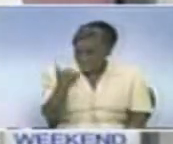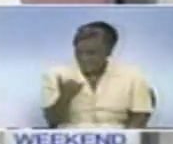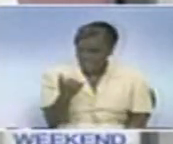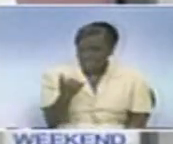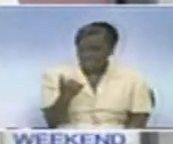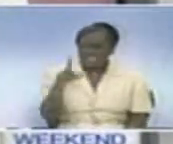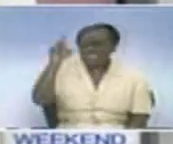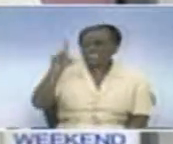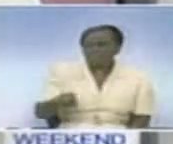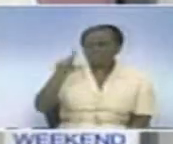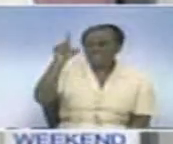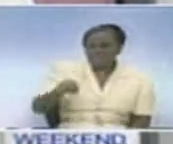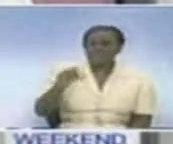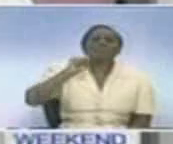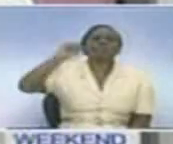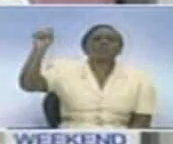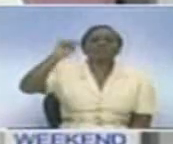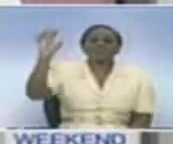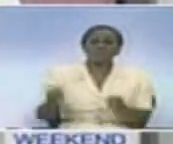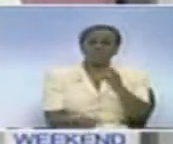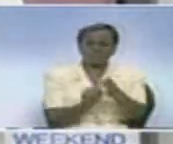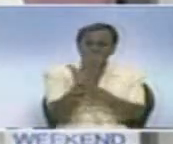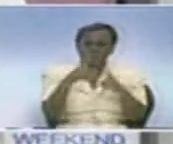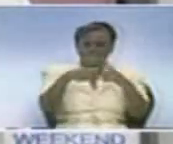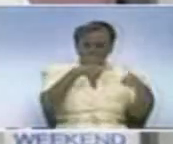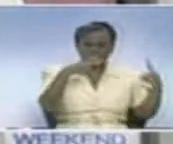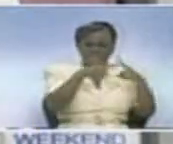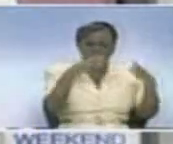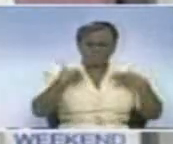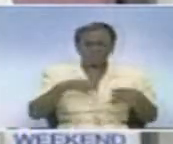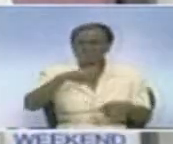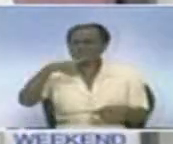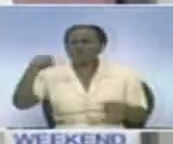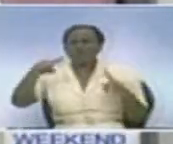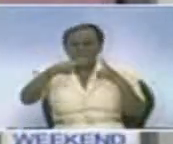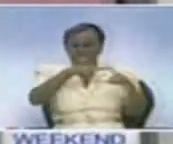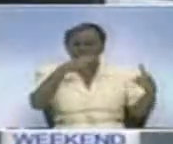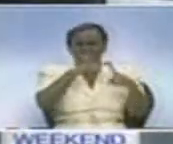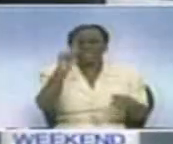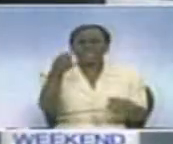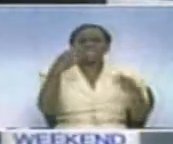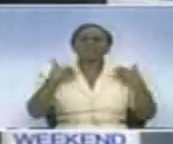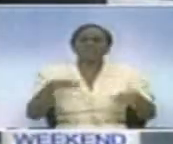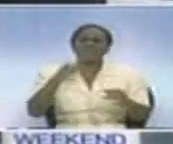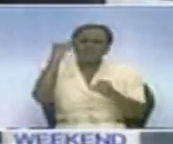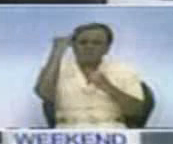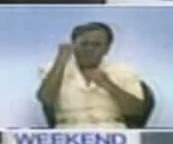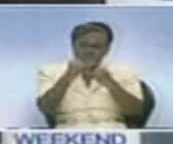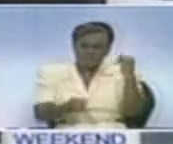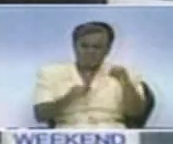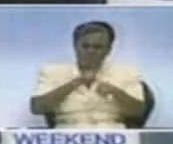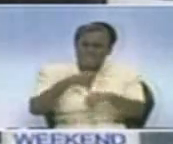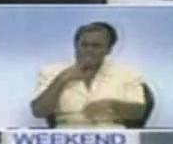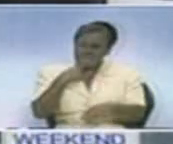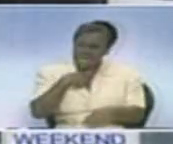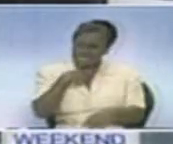cheap politics. Okay. And you create murderers to go murder Kenyans. All right. And again, when I have told you